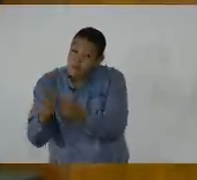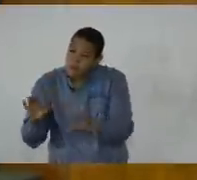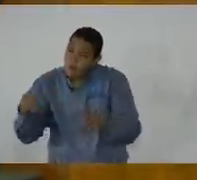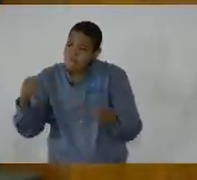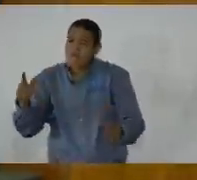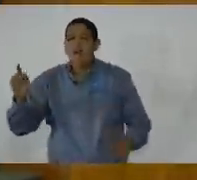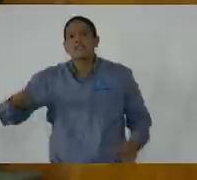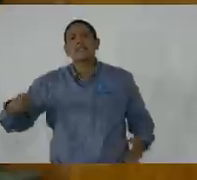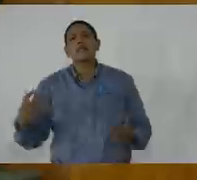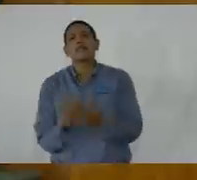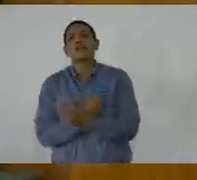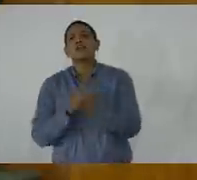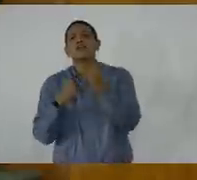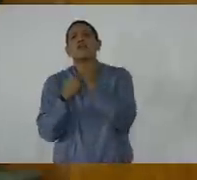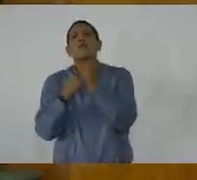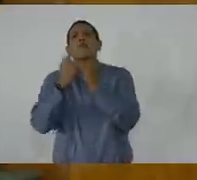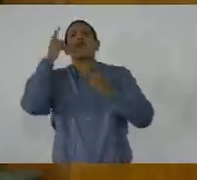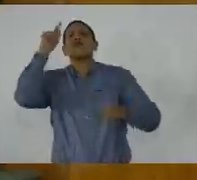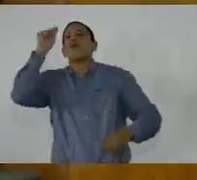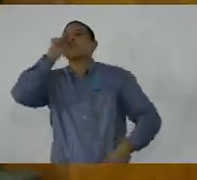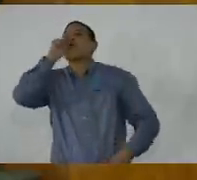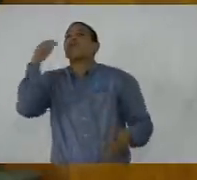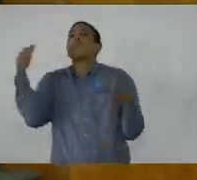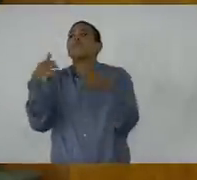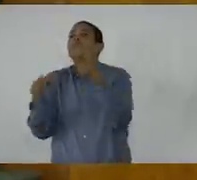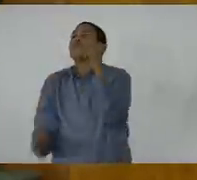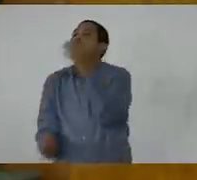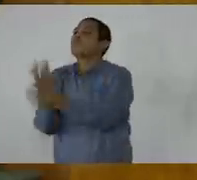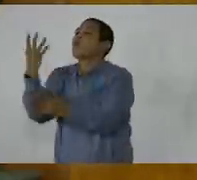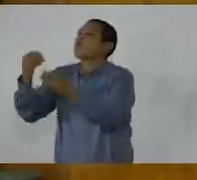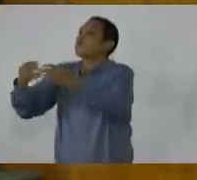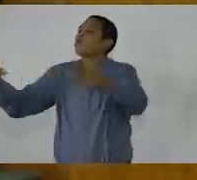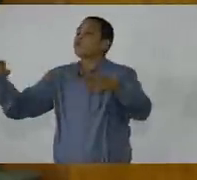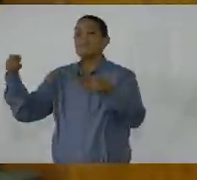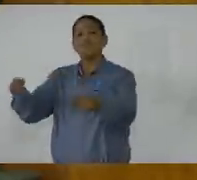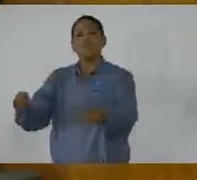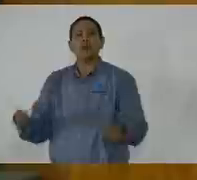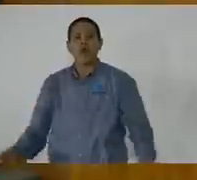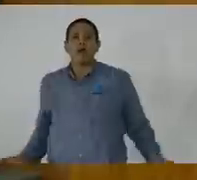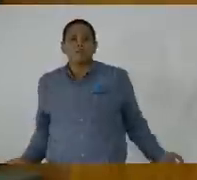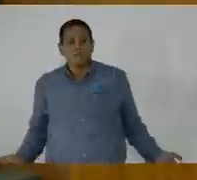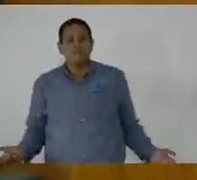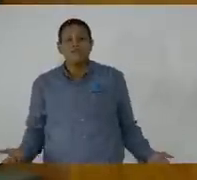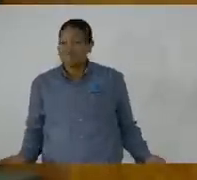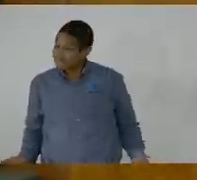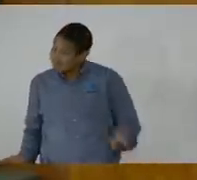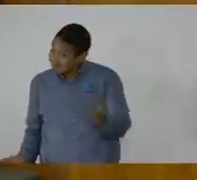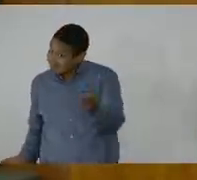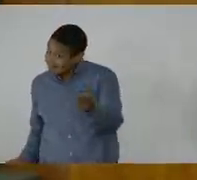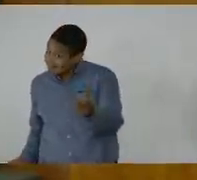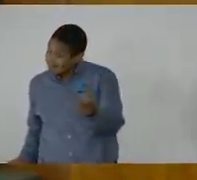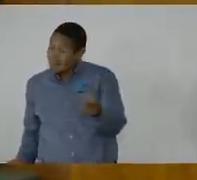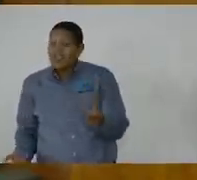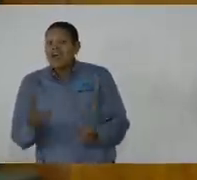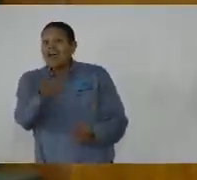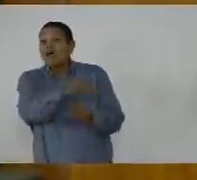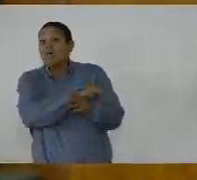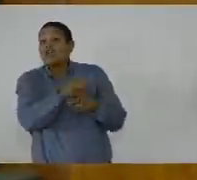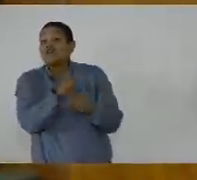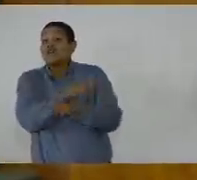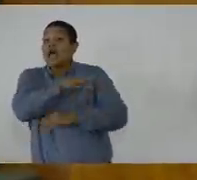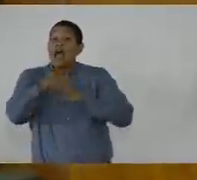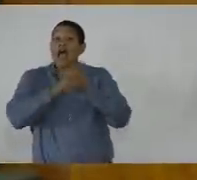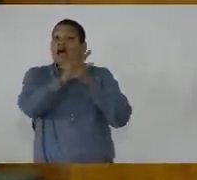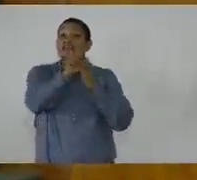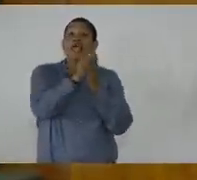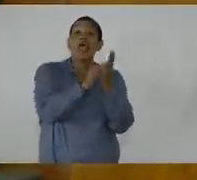needed support for our private sector growth and expansion. Madam Speaker, the Ministry and its